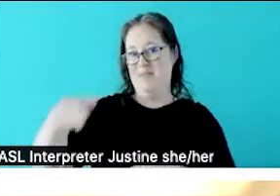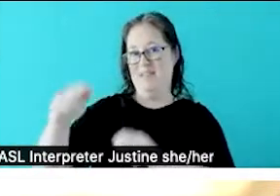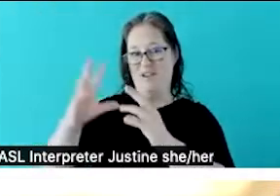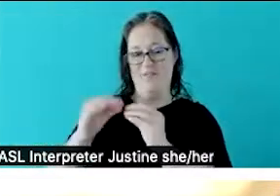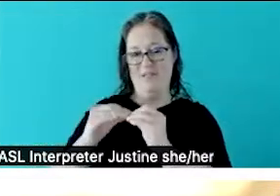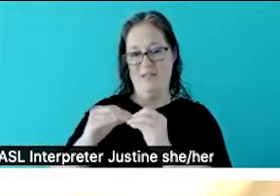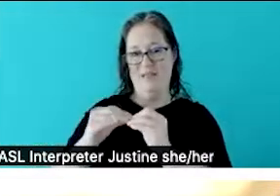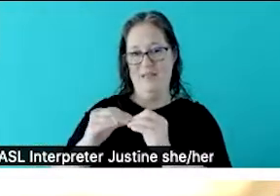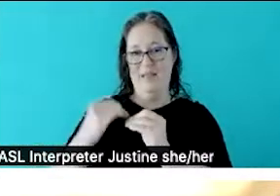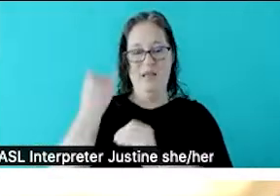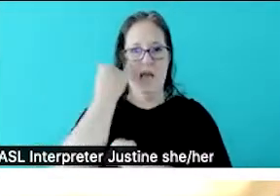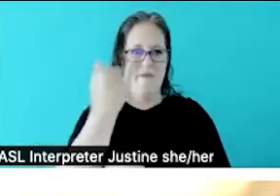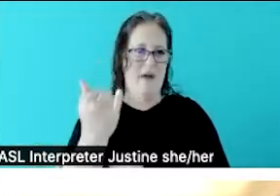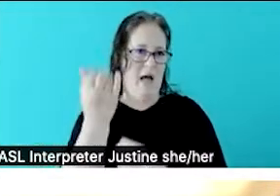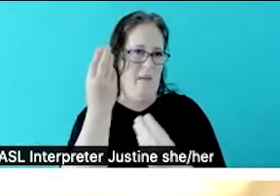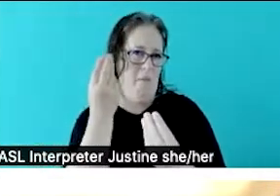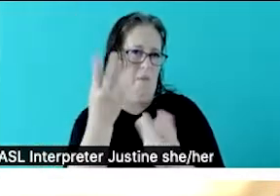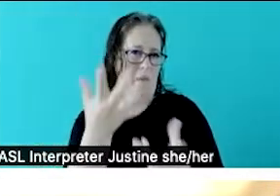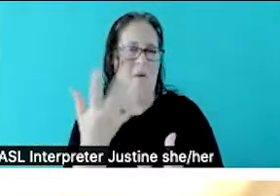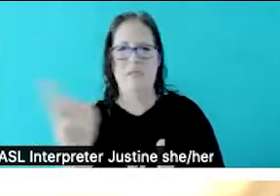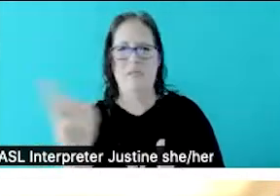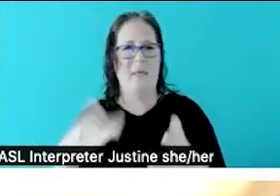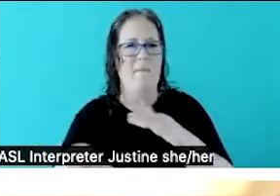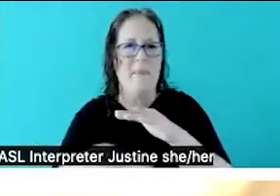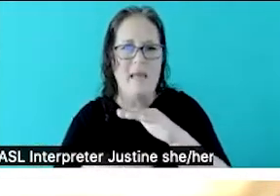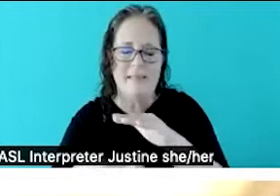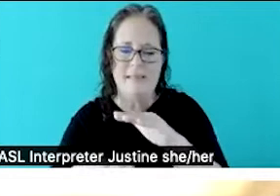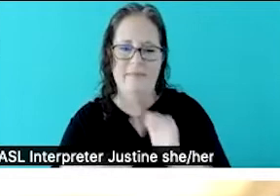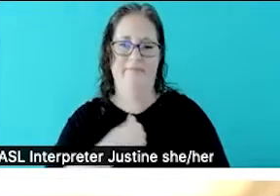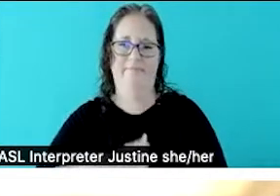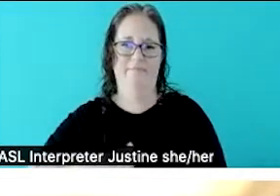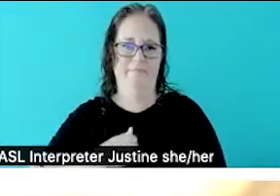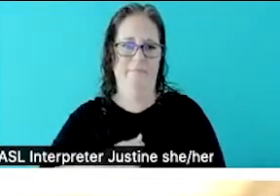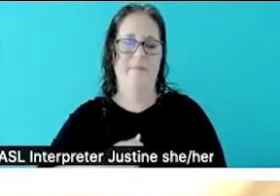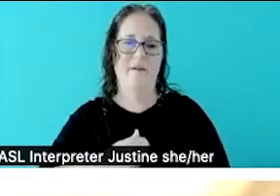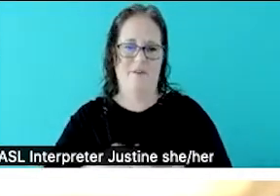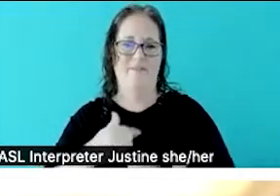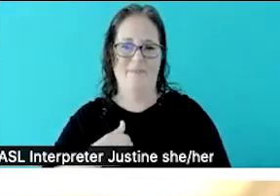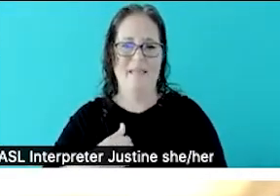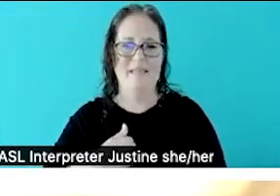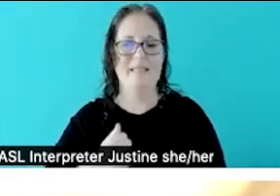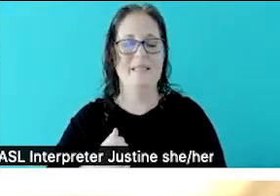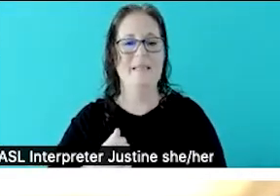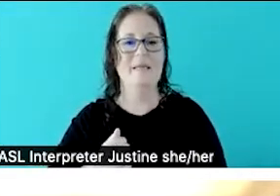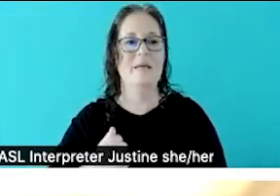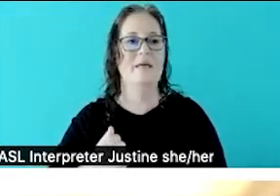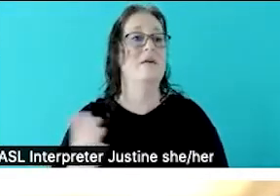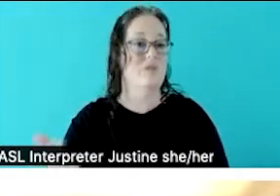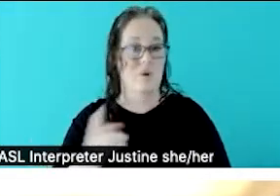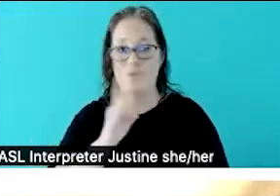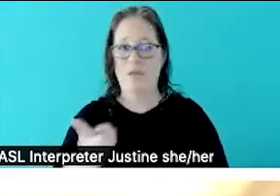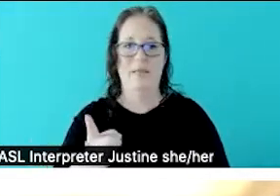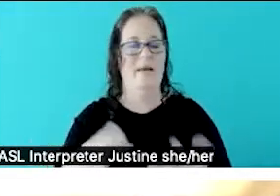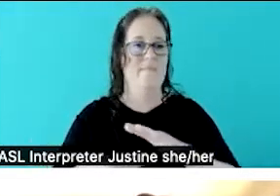that is too basic, forgive me. First of all, accessibility means making everyone welcome at every